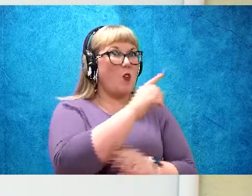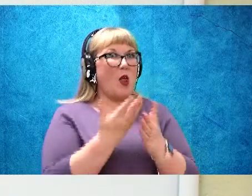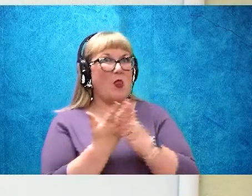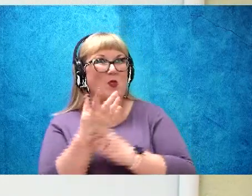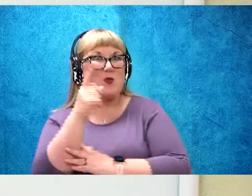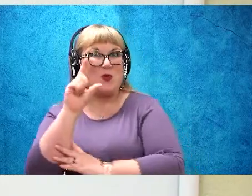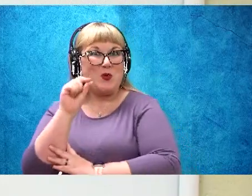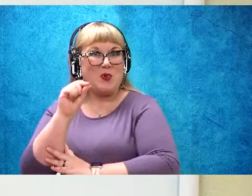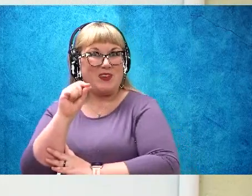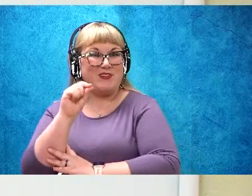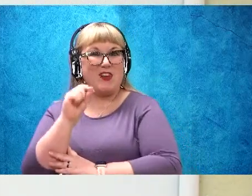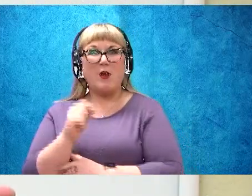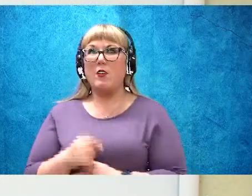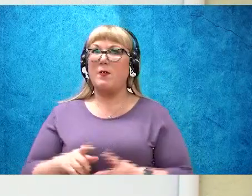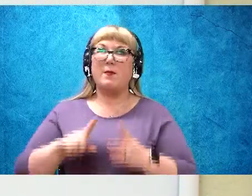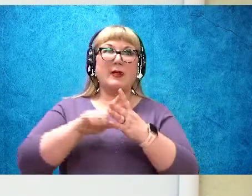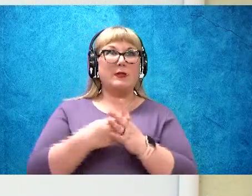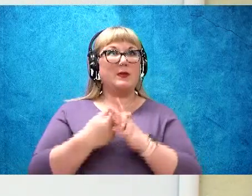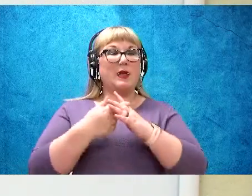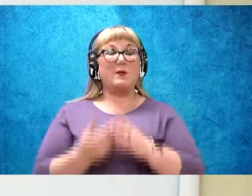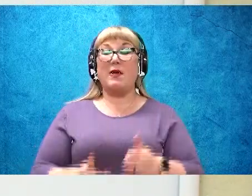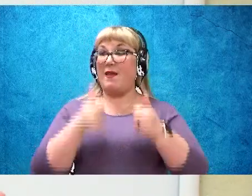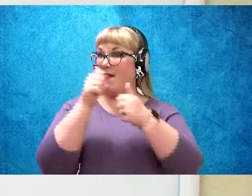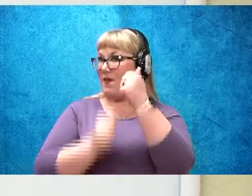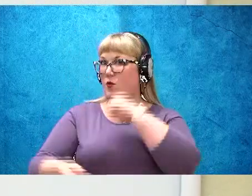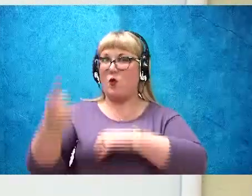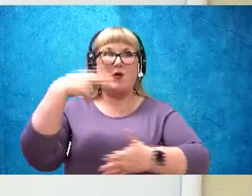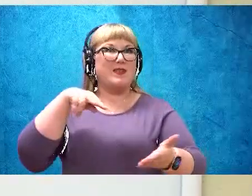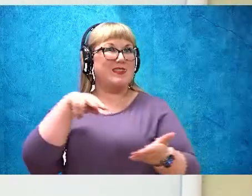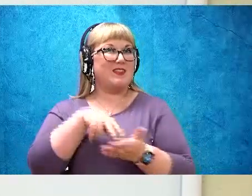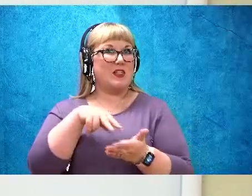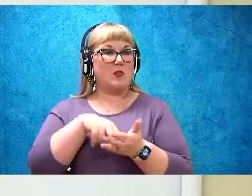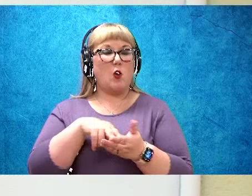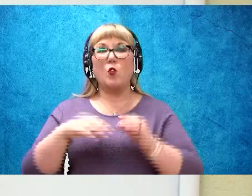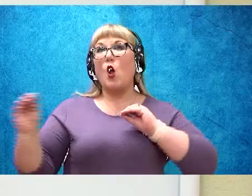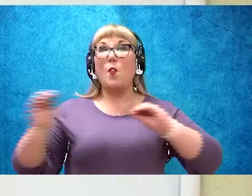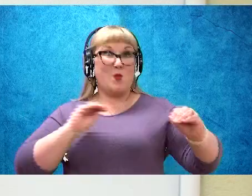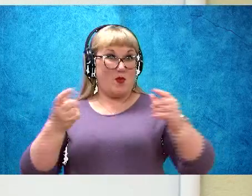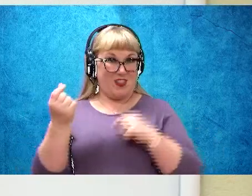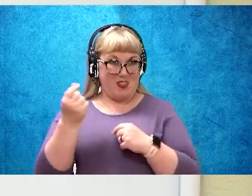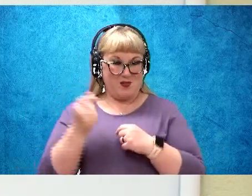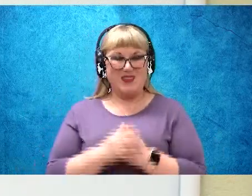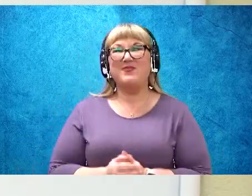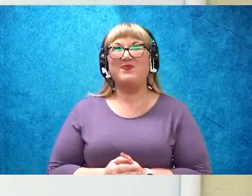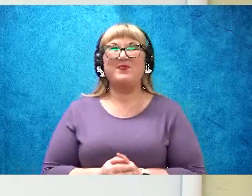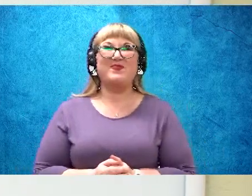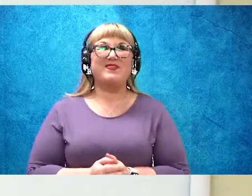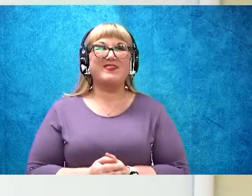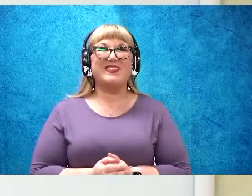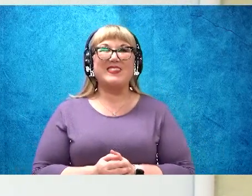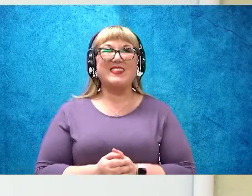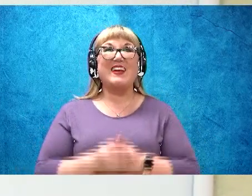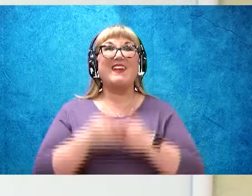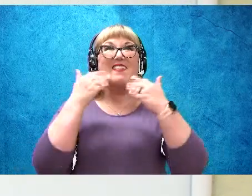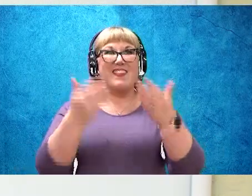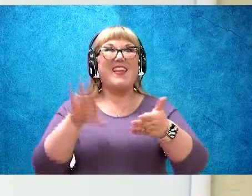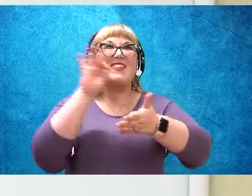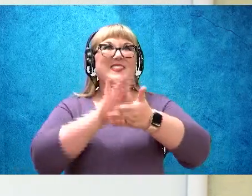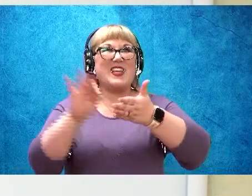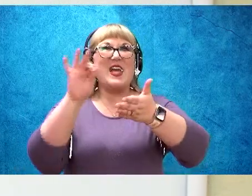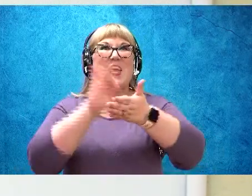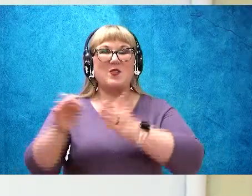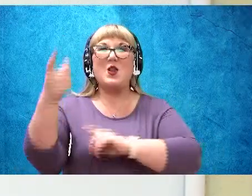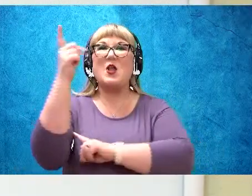to begin, I want everybody to stand up. We're going to do a little movement. All right, so let's count to 20